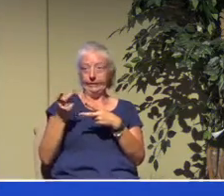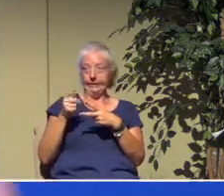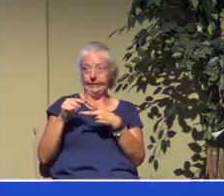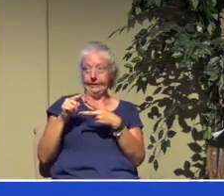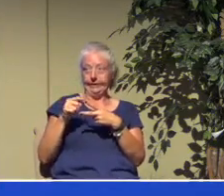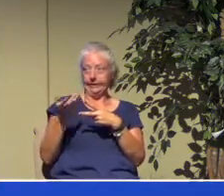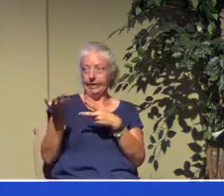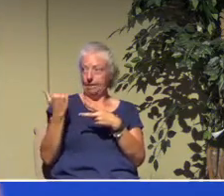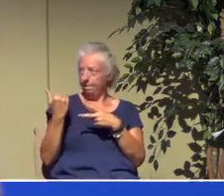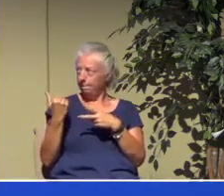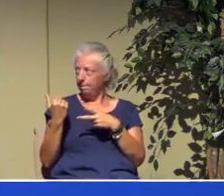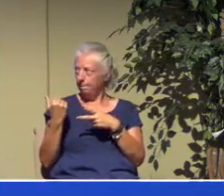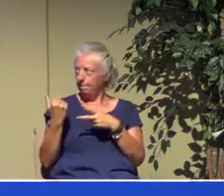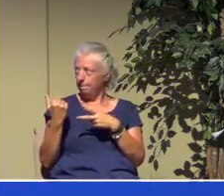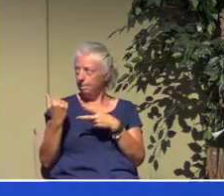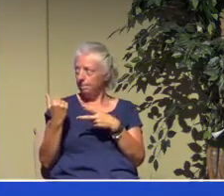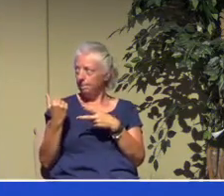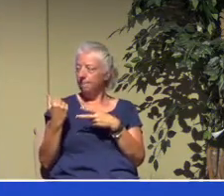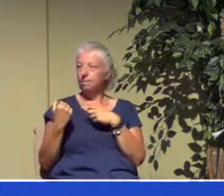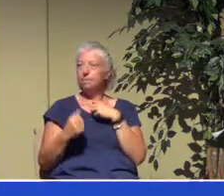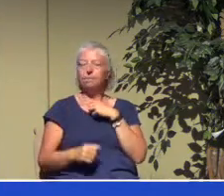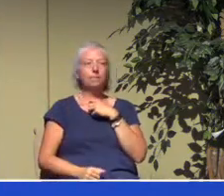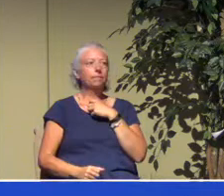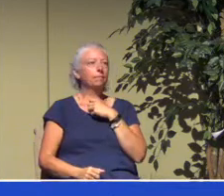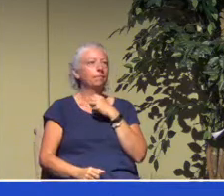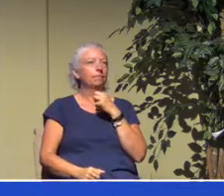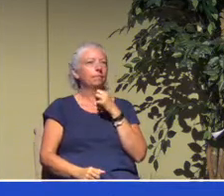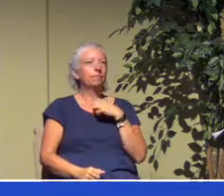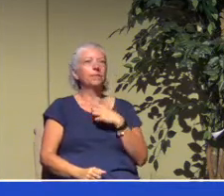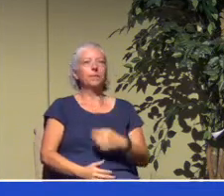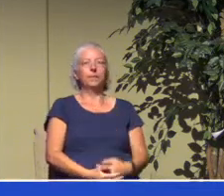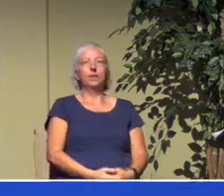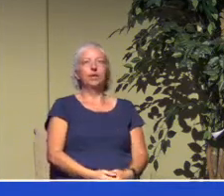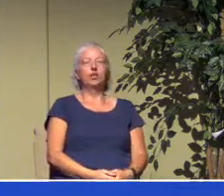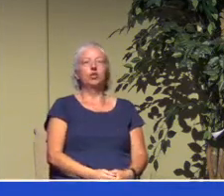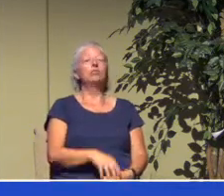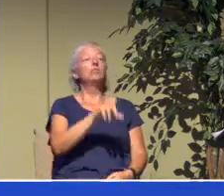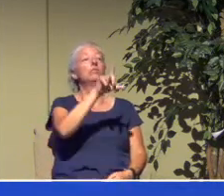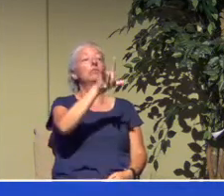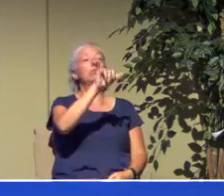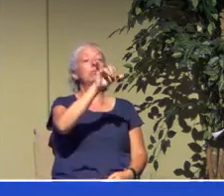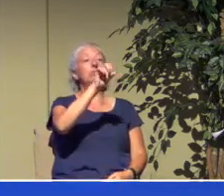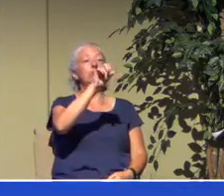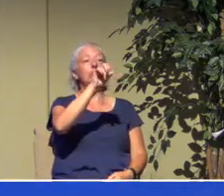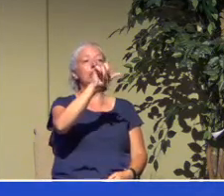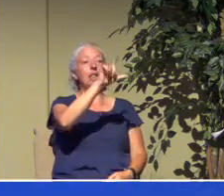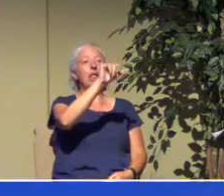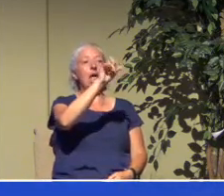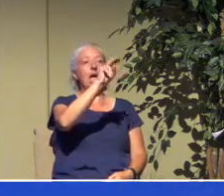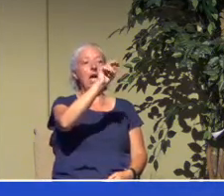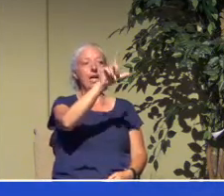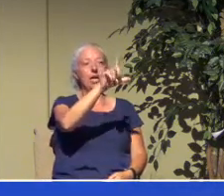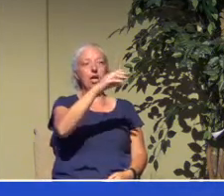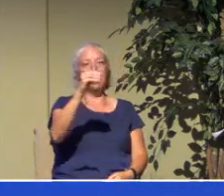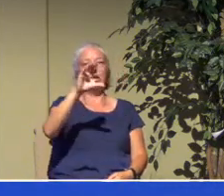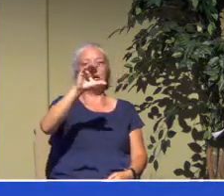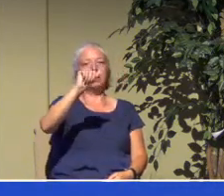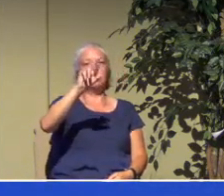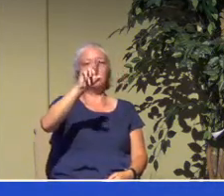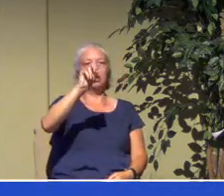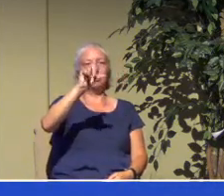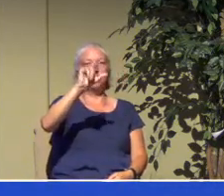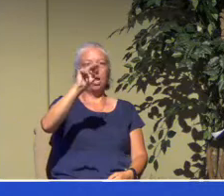come up right now while I say that Lionel and Carolyn Ray are celebrating their